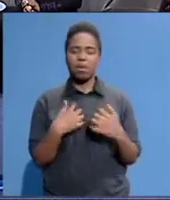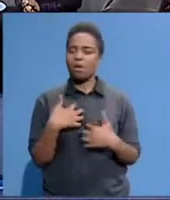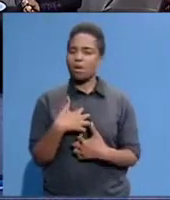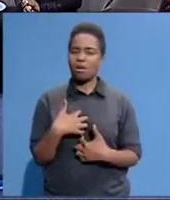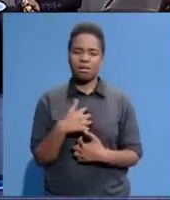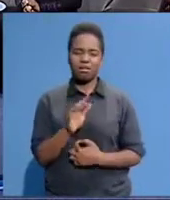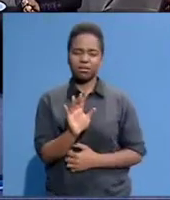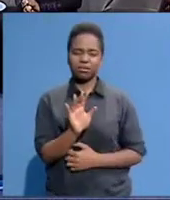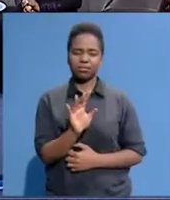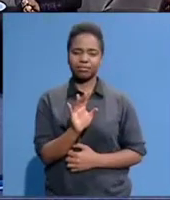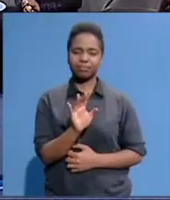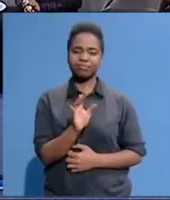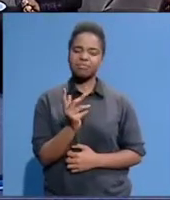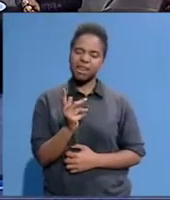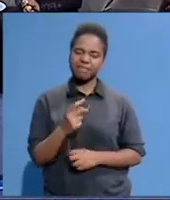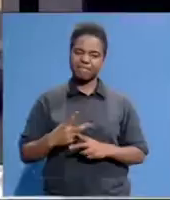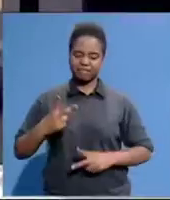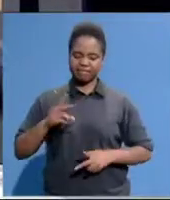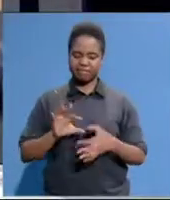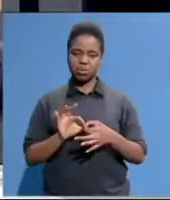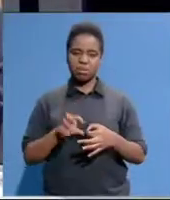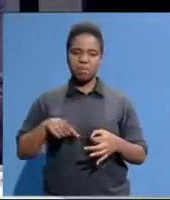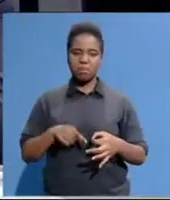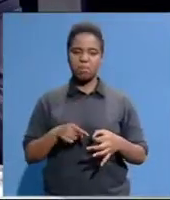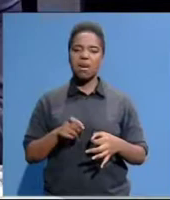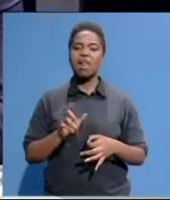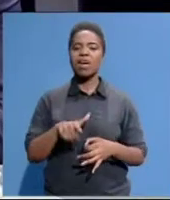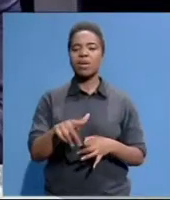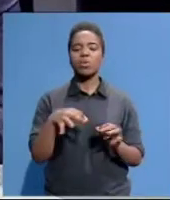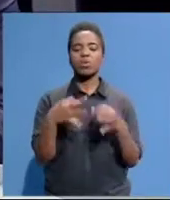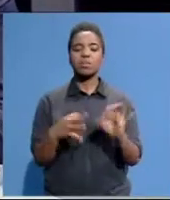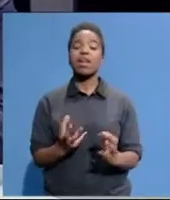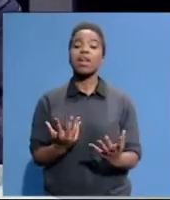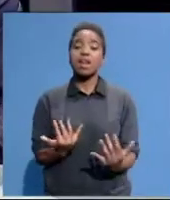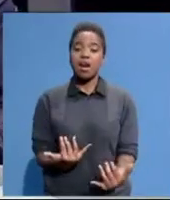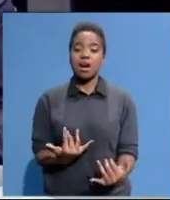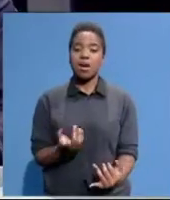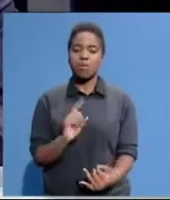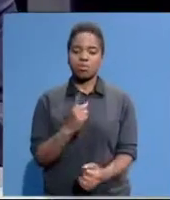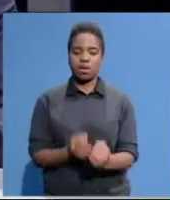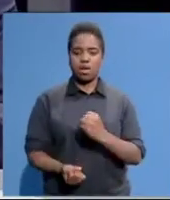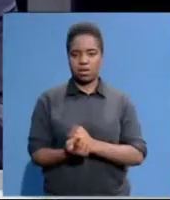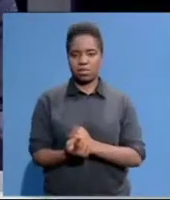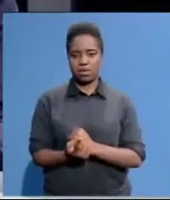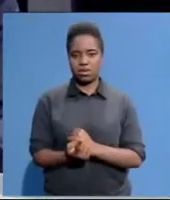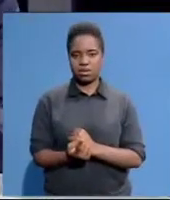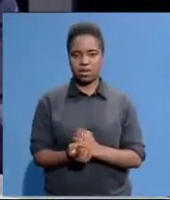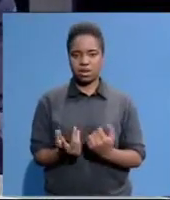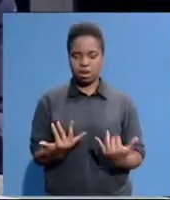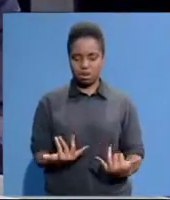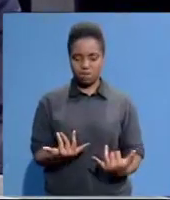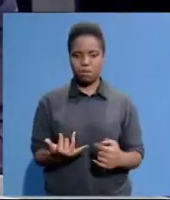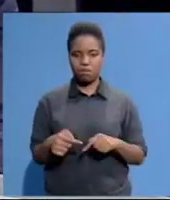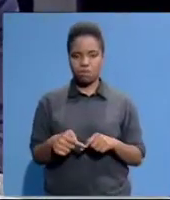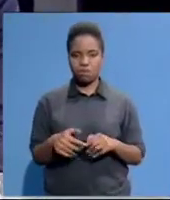is, and we're going to explain later on exactly what is to be expected with regards to where we are now moving